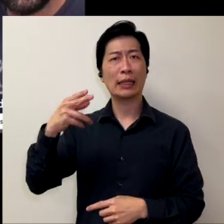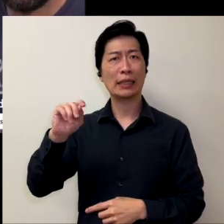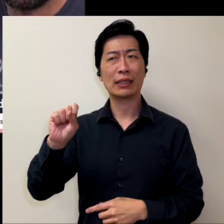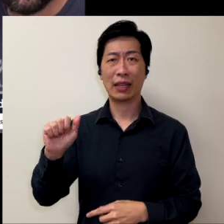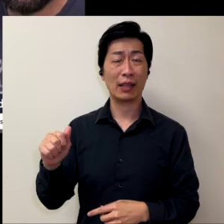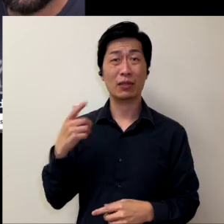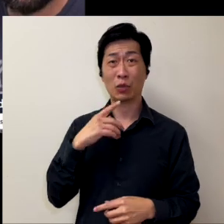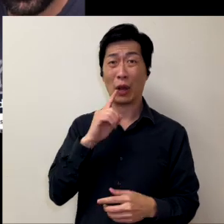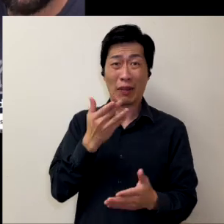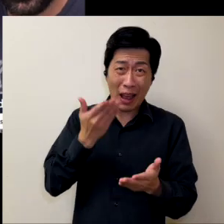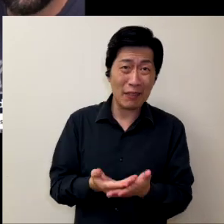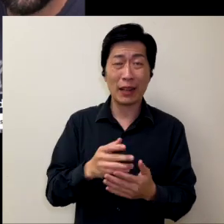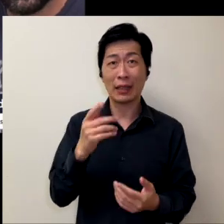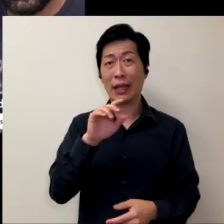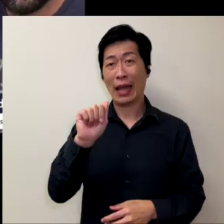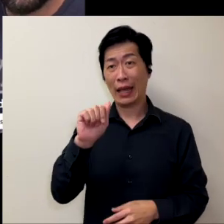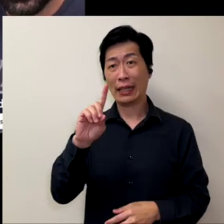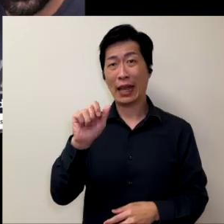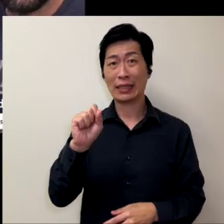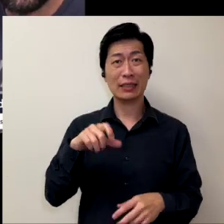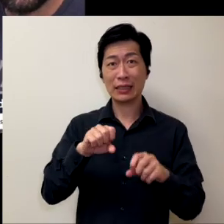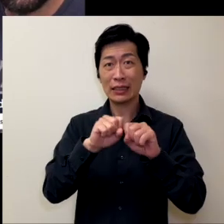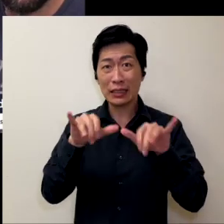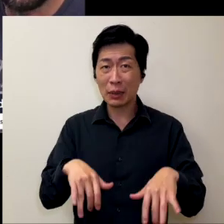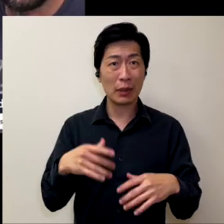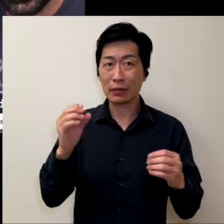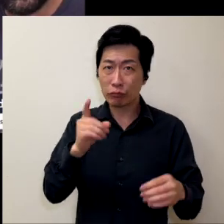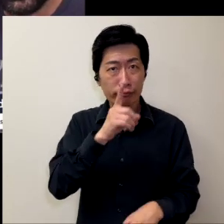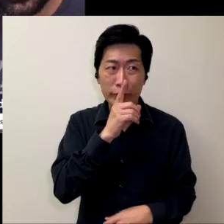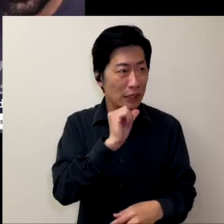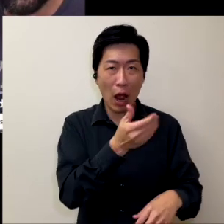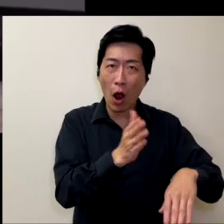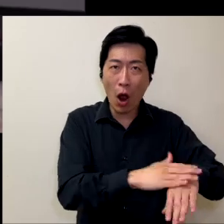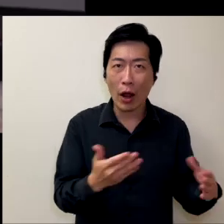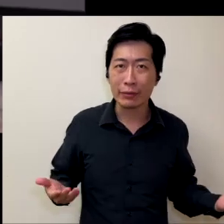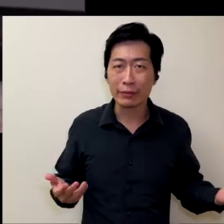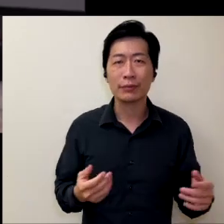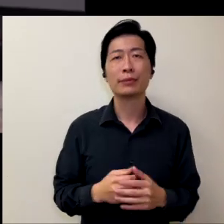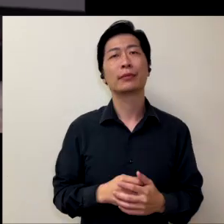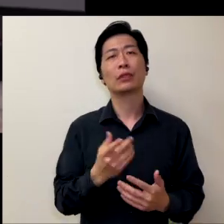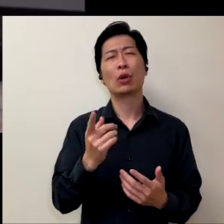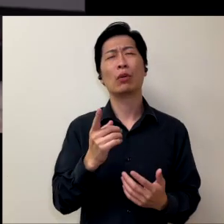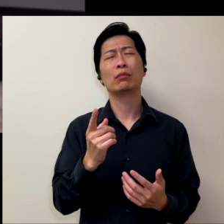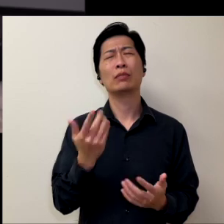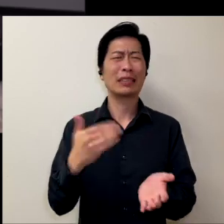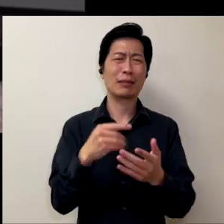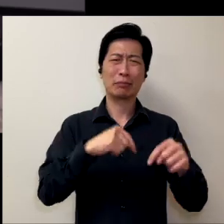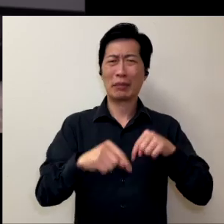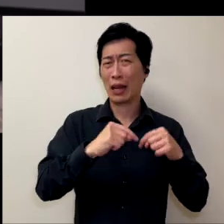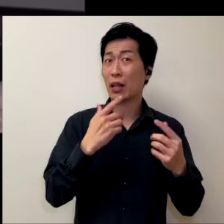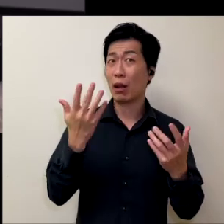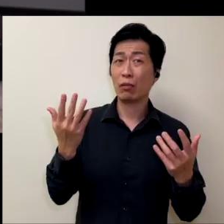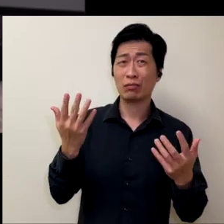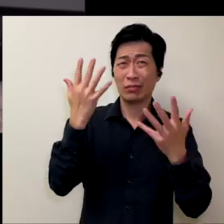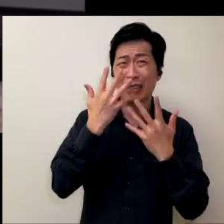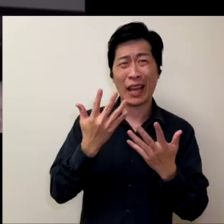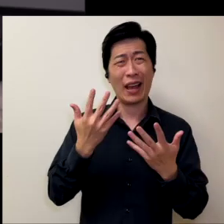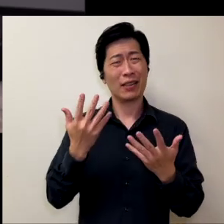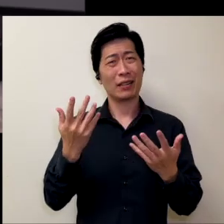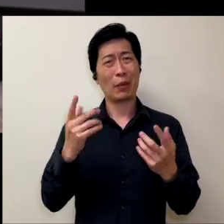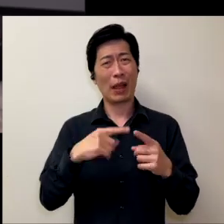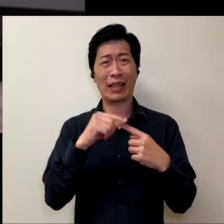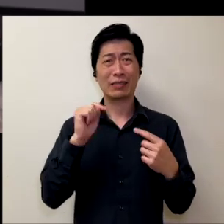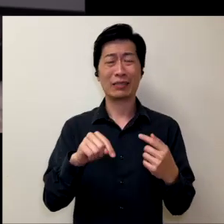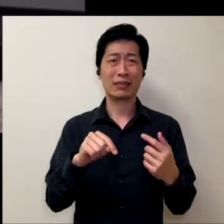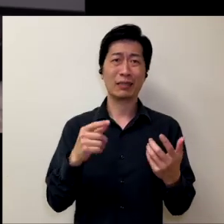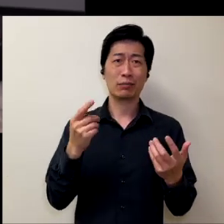NHTSA, even if we have verifiable evidence that the ADAS system was not enabled. And so what I find interesting here, again, the unfortunate piece